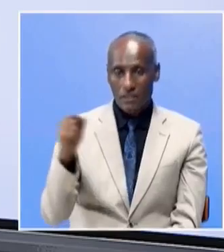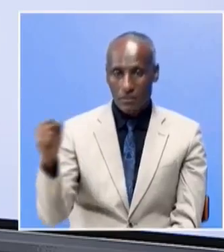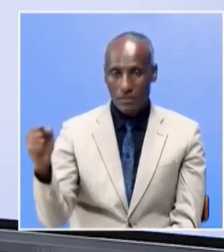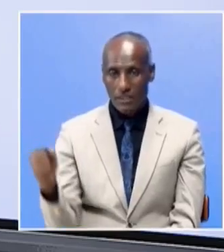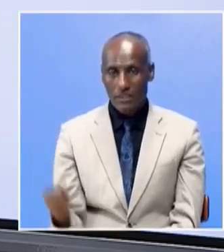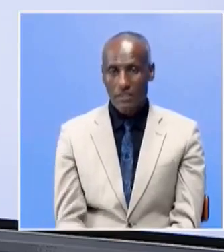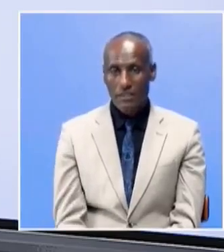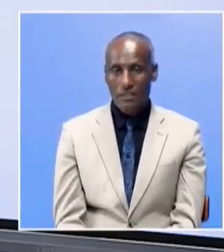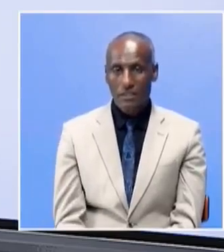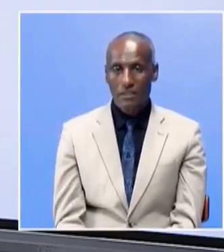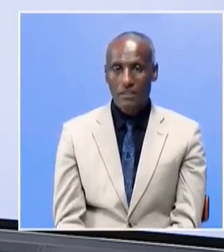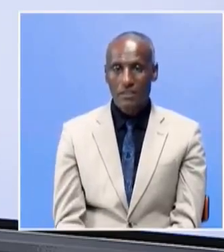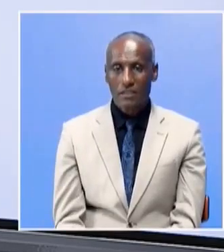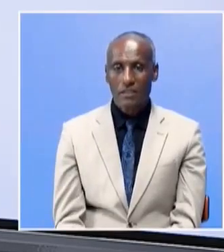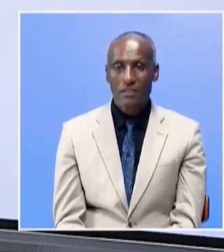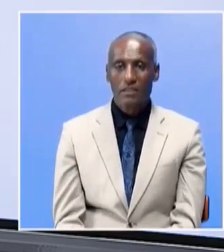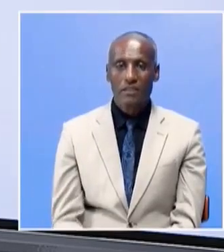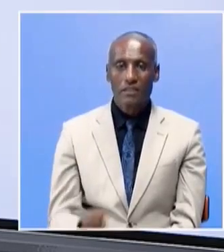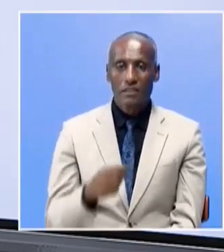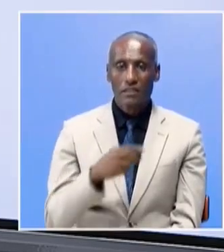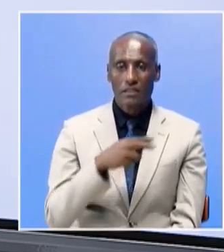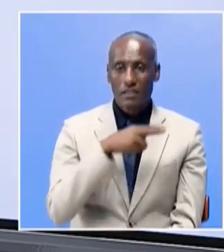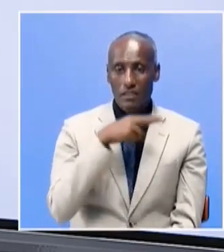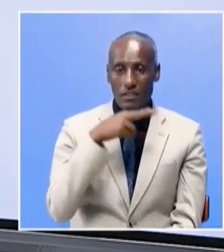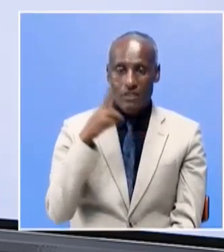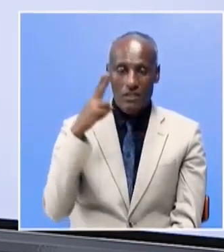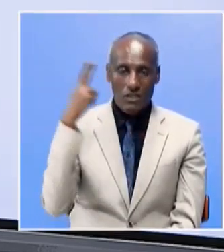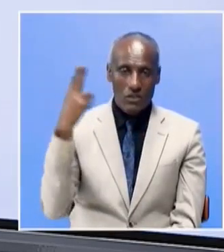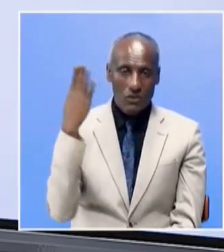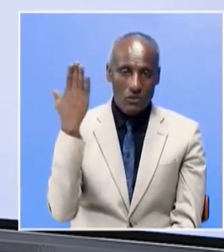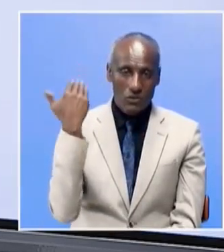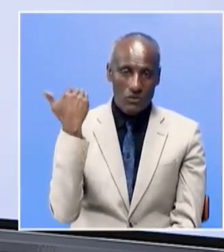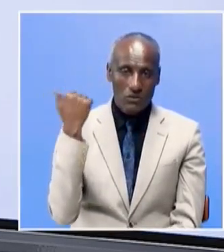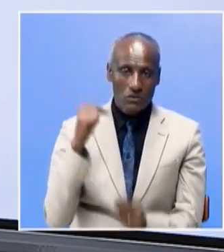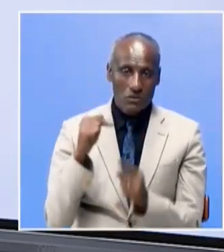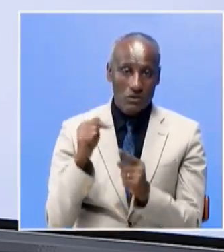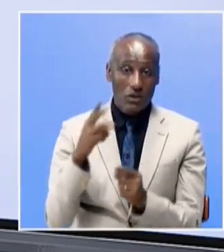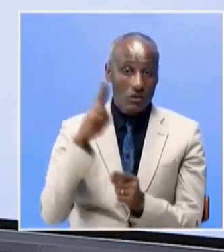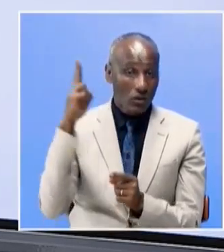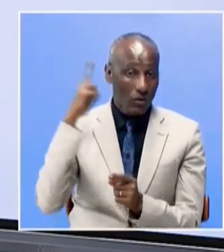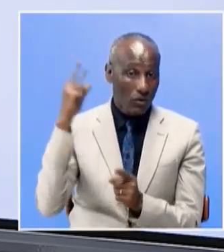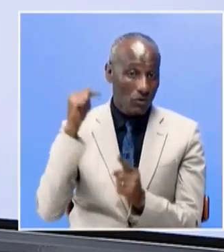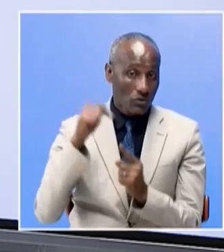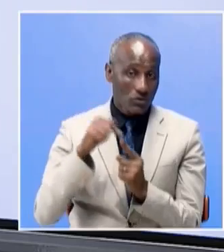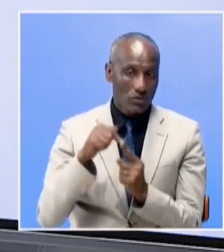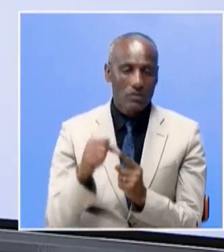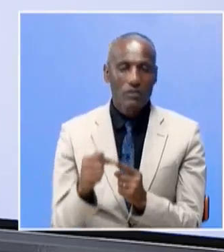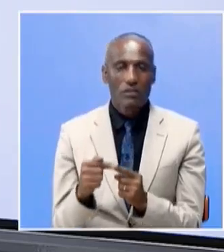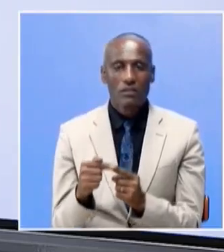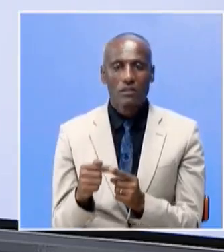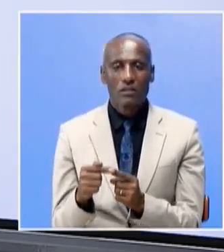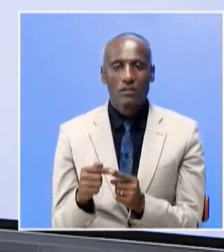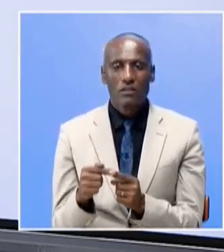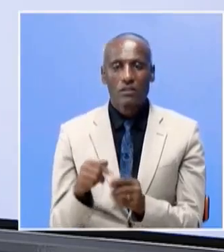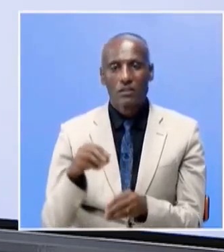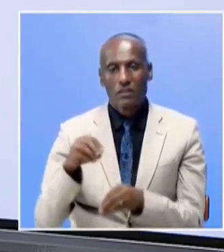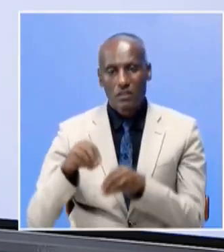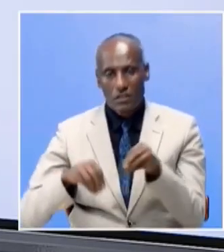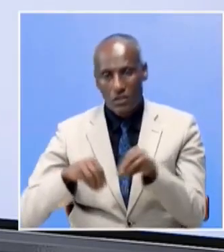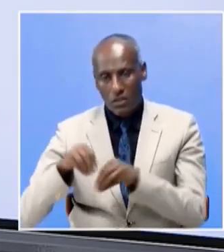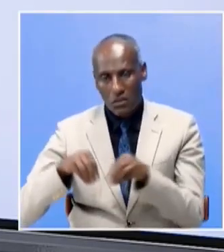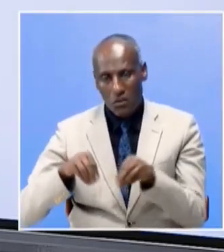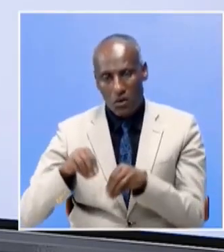subject, and then used to. Used to is here. Walk, read,